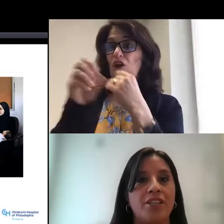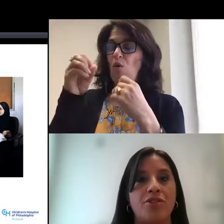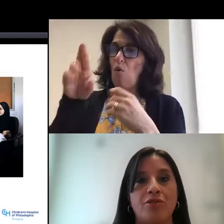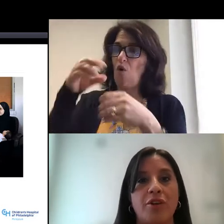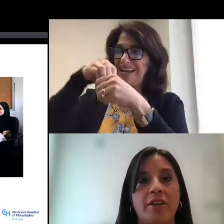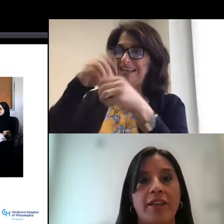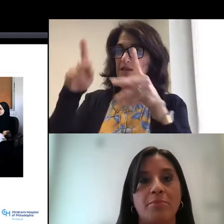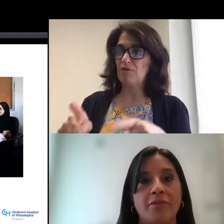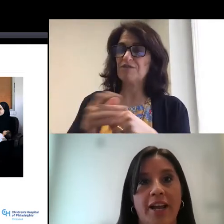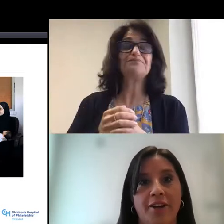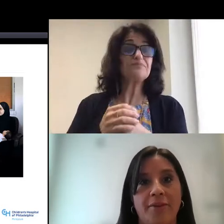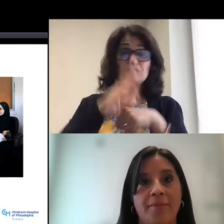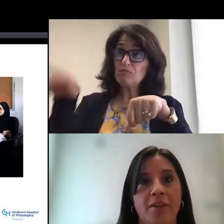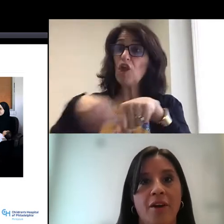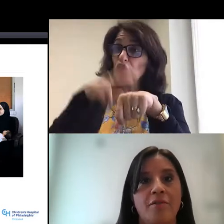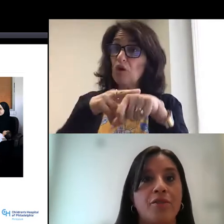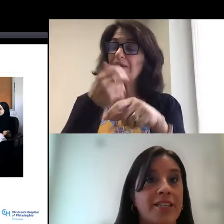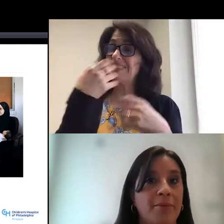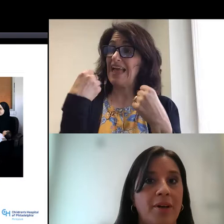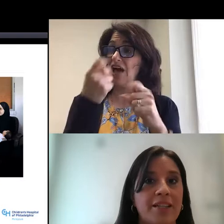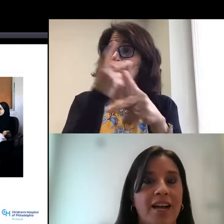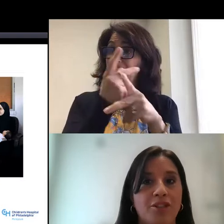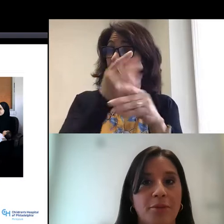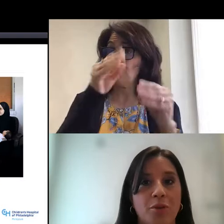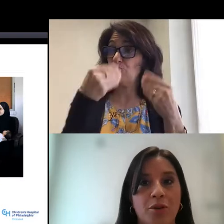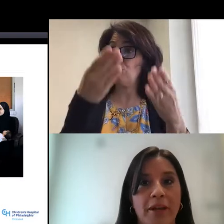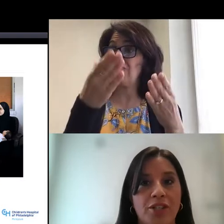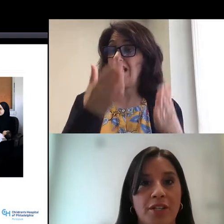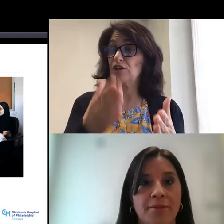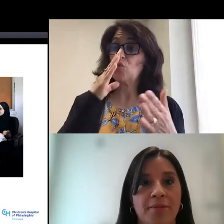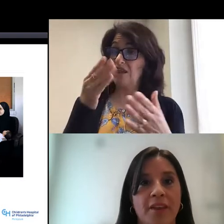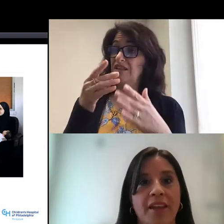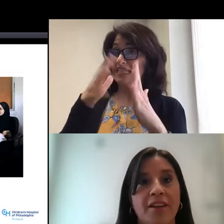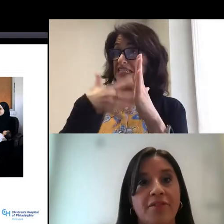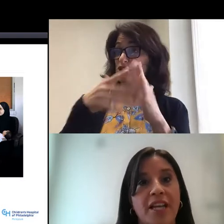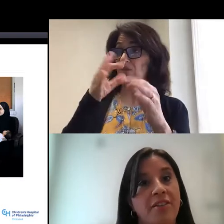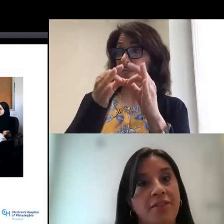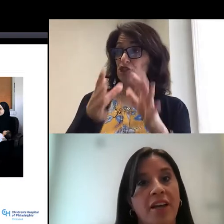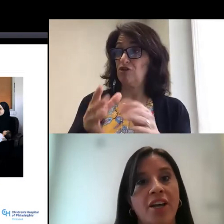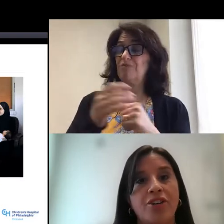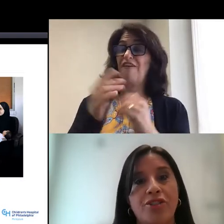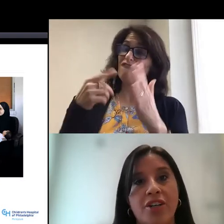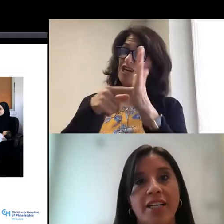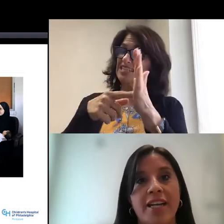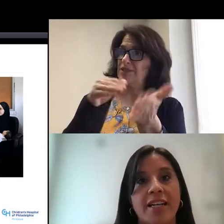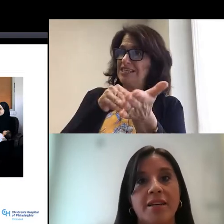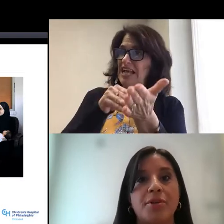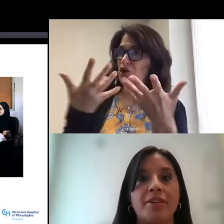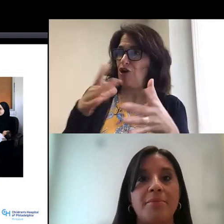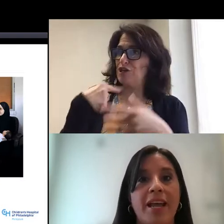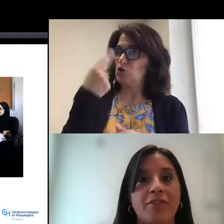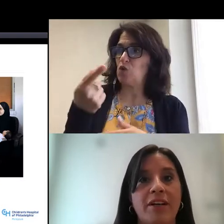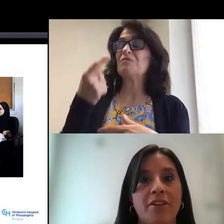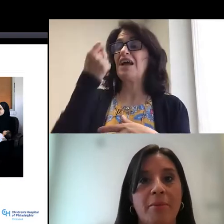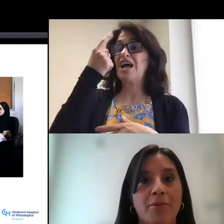are scheduled through your healthcare provider. For example, as Dr. McWhorter mentioned, in Philadelphia, you should contact